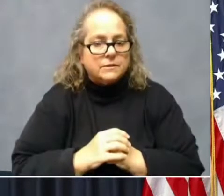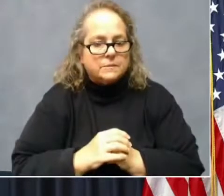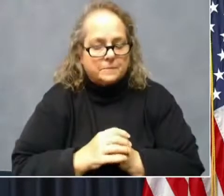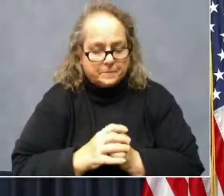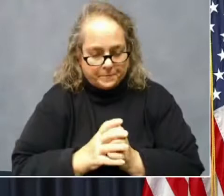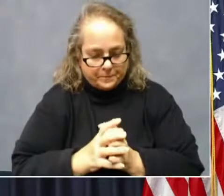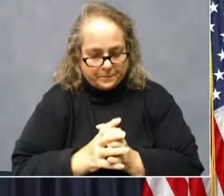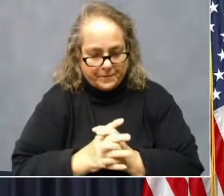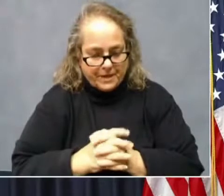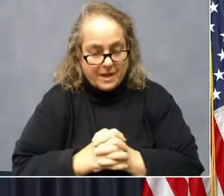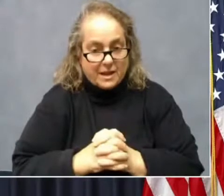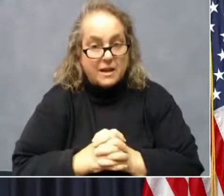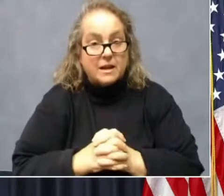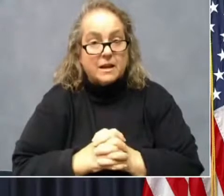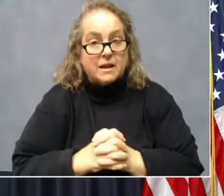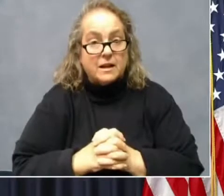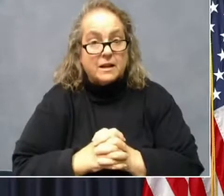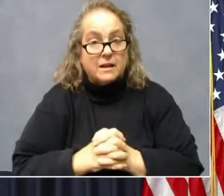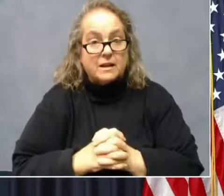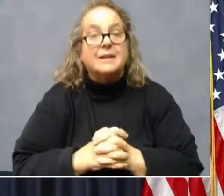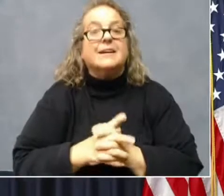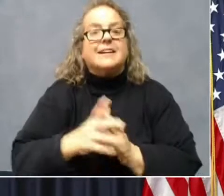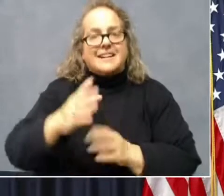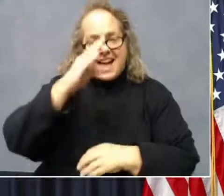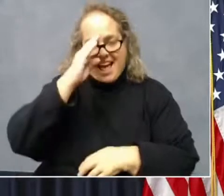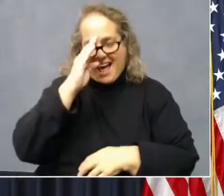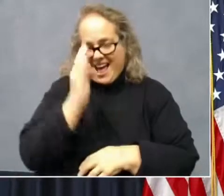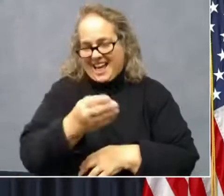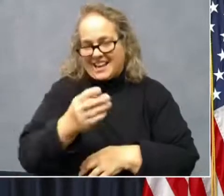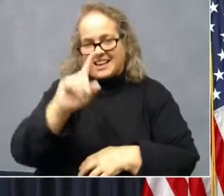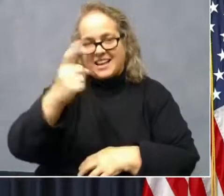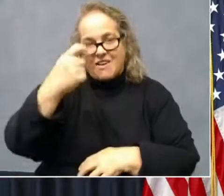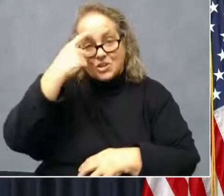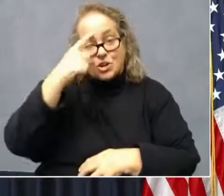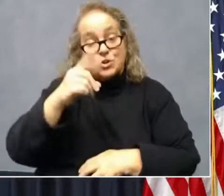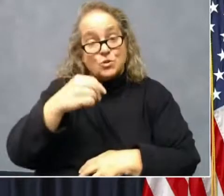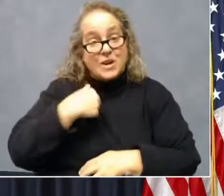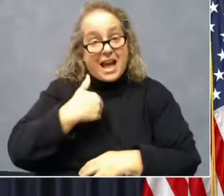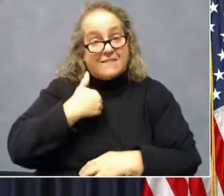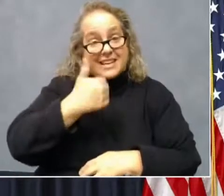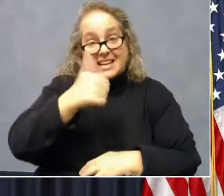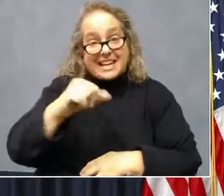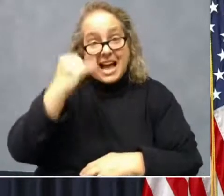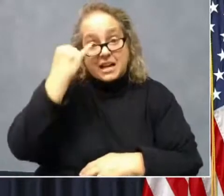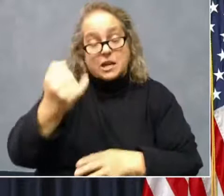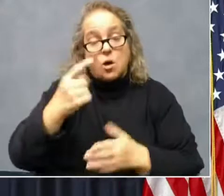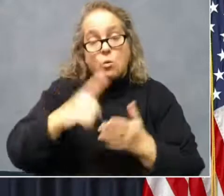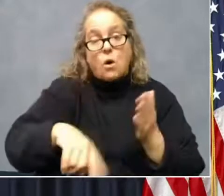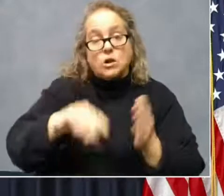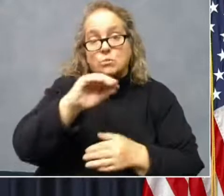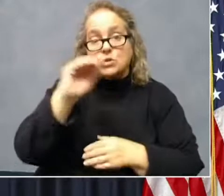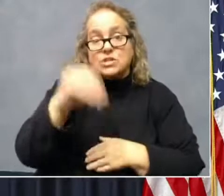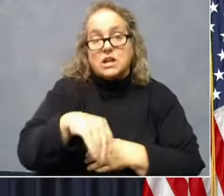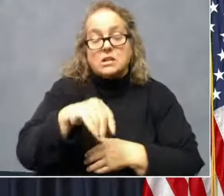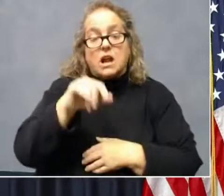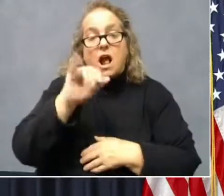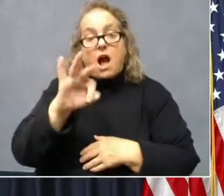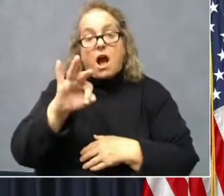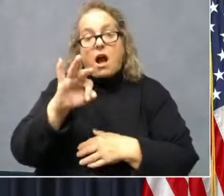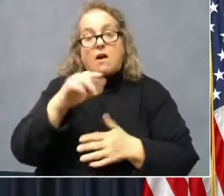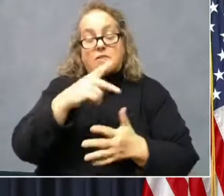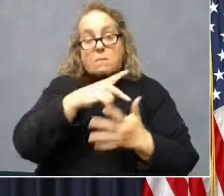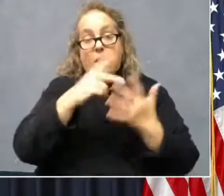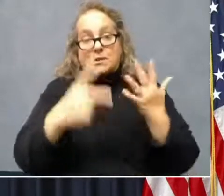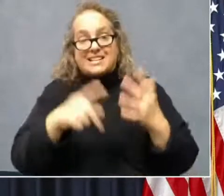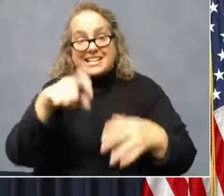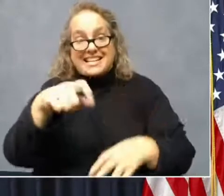Hi, Governor. Do we have any idea of what percentage of the population needs to be vaccinated before we start